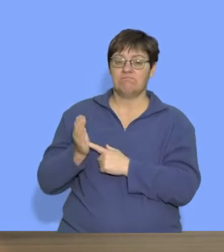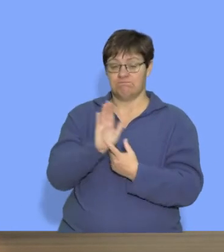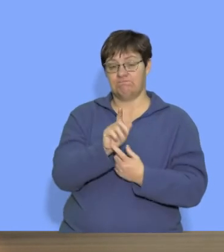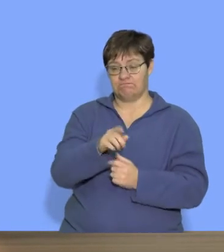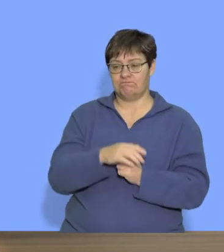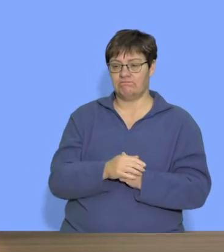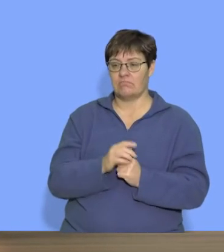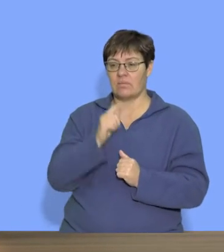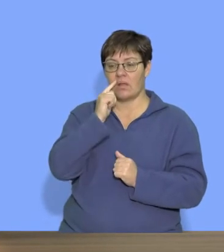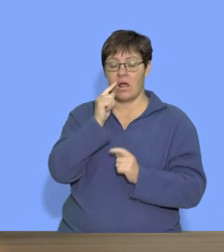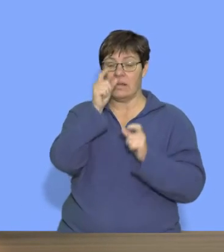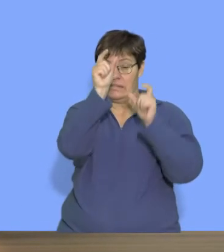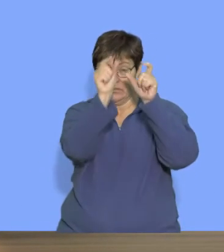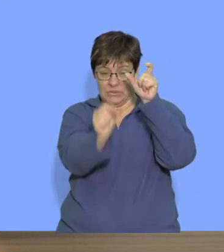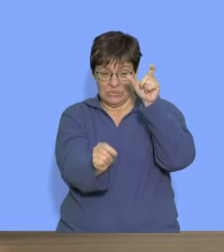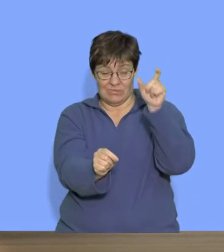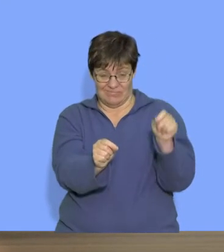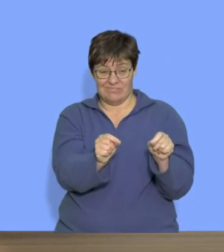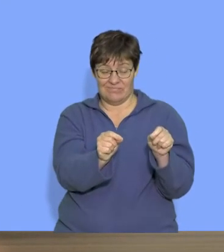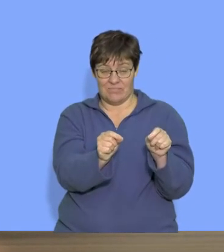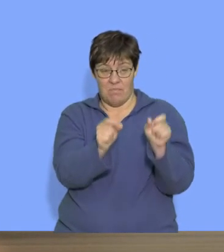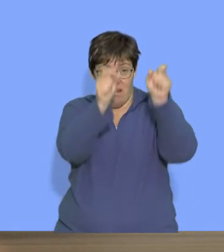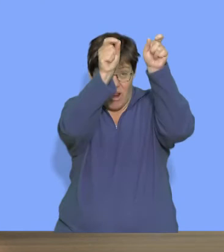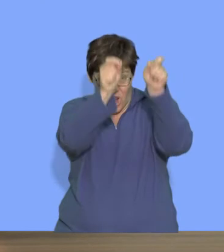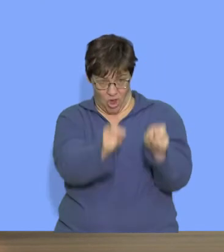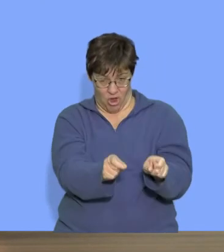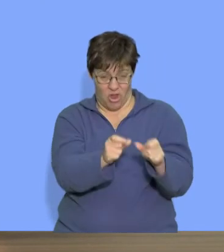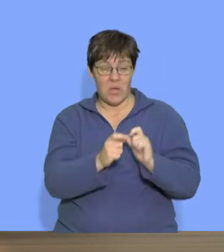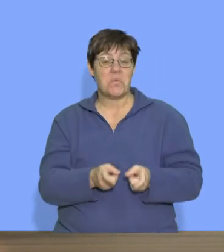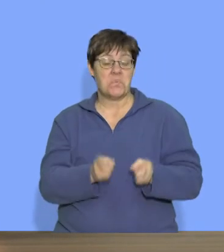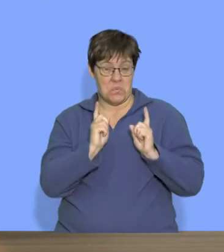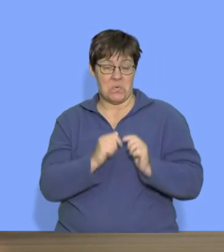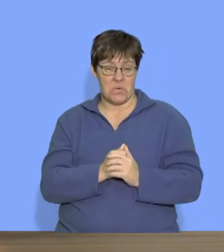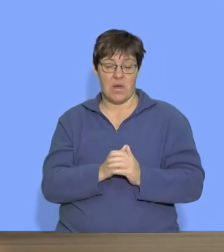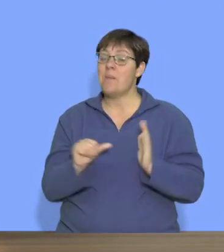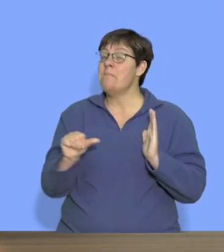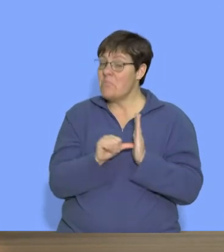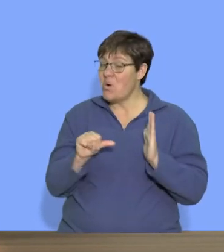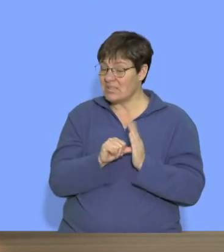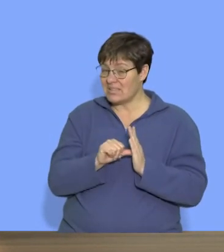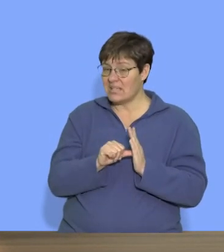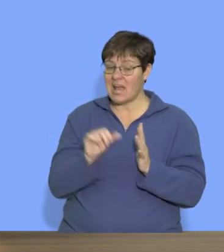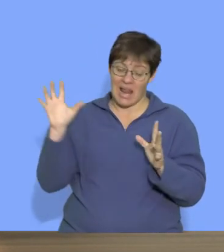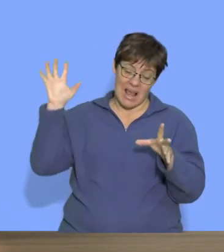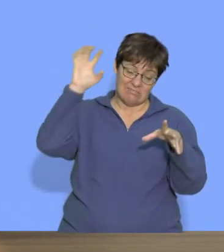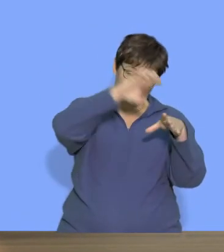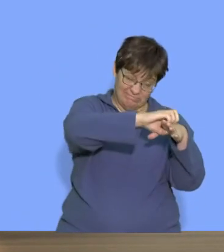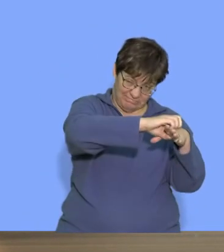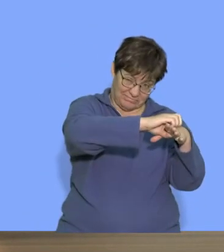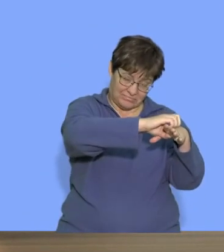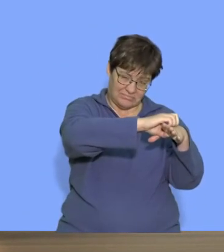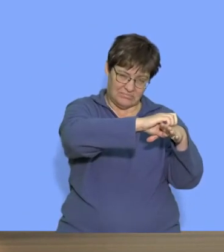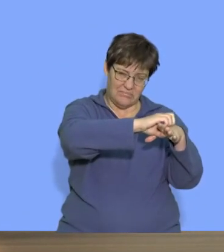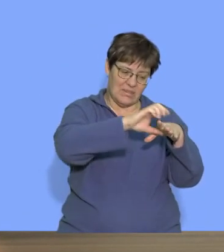that here. Large, pointed, and elongated teeth. Again, it's crucial that a predator is able to grab onto its